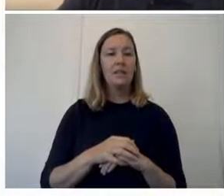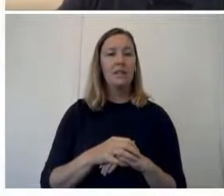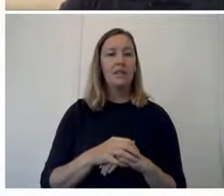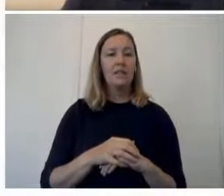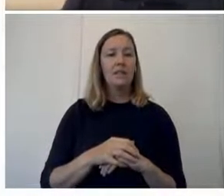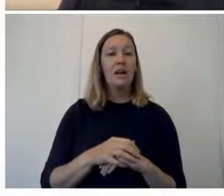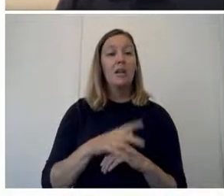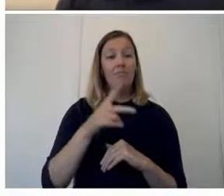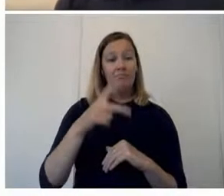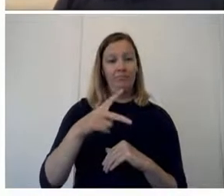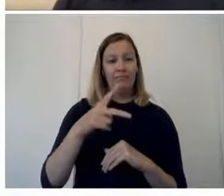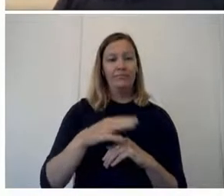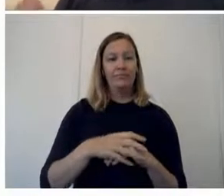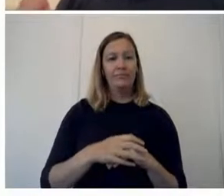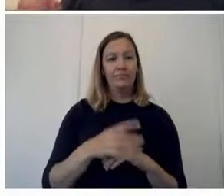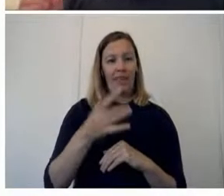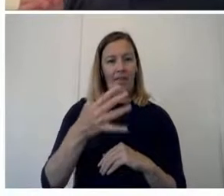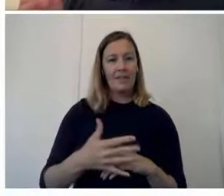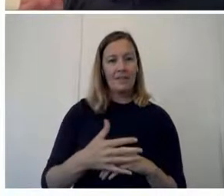it's these. So